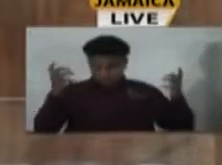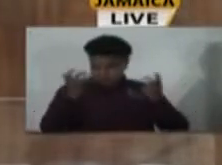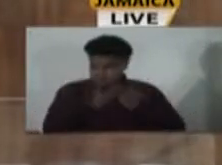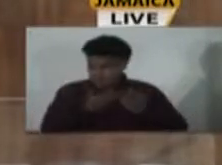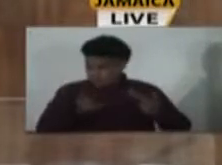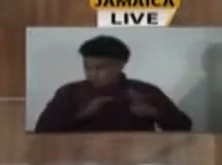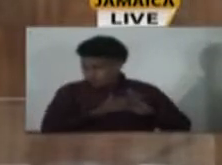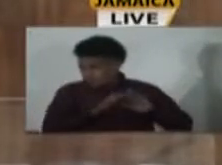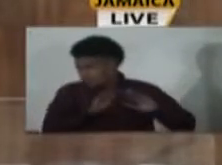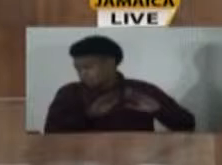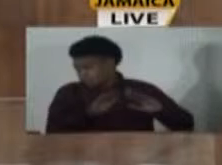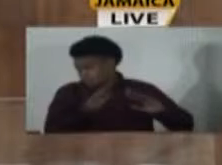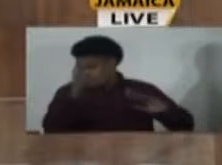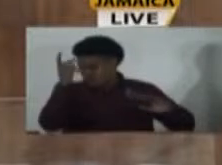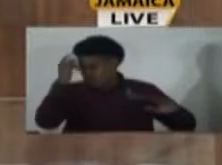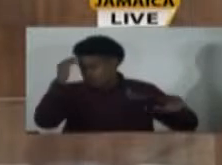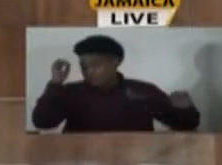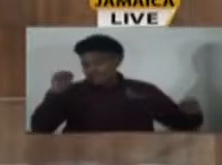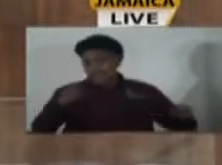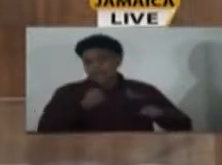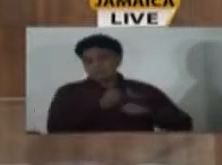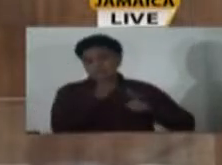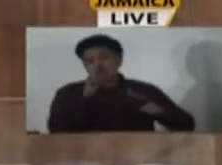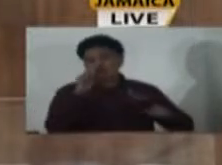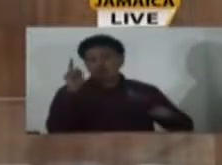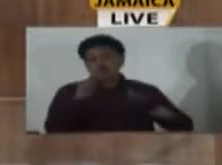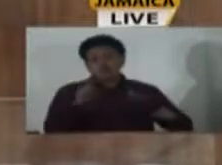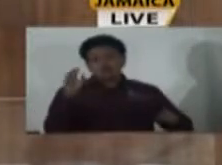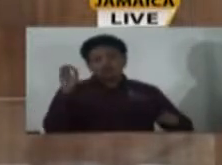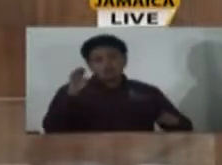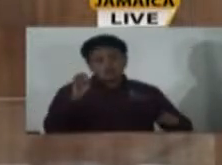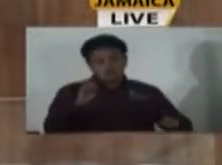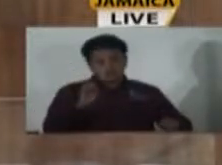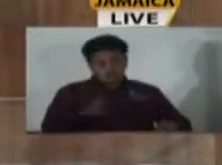Prime Minister can make orders